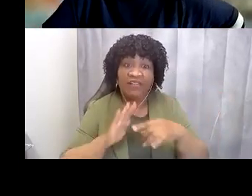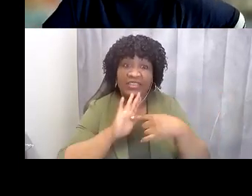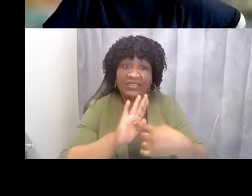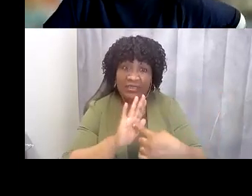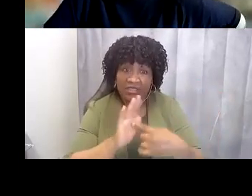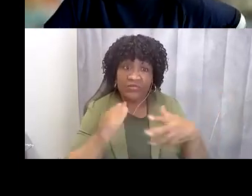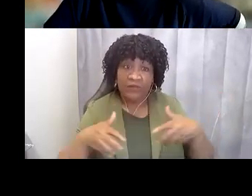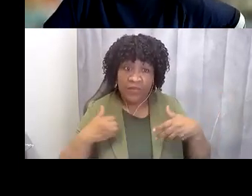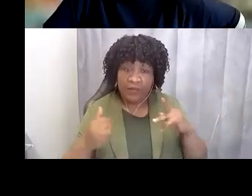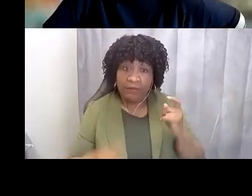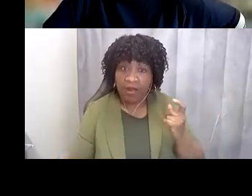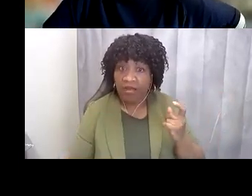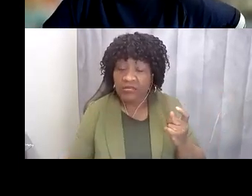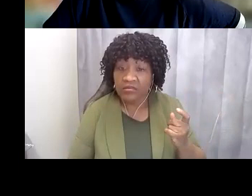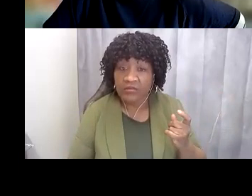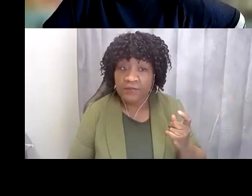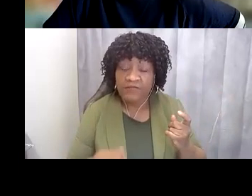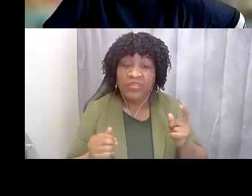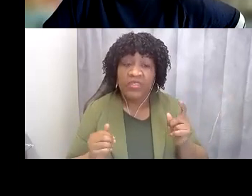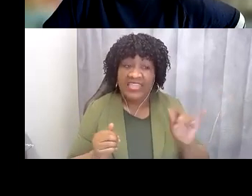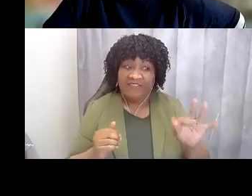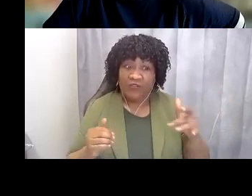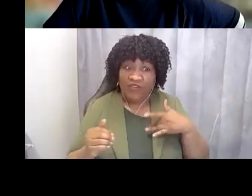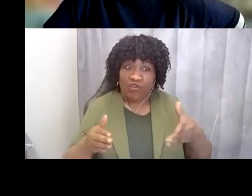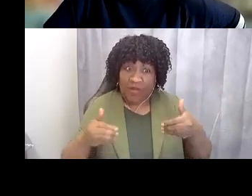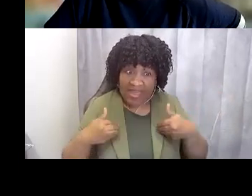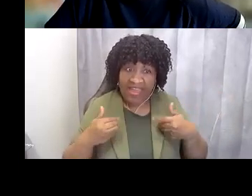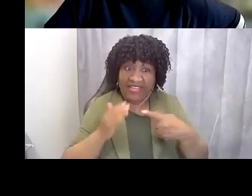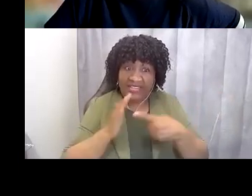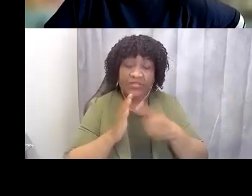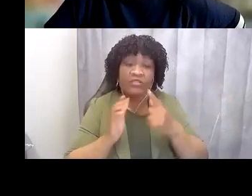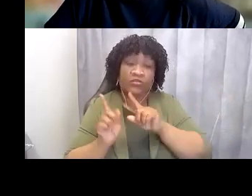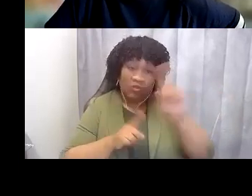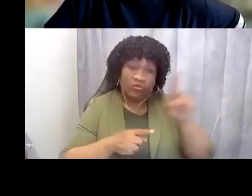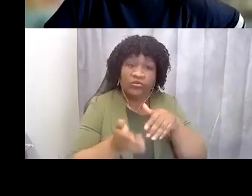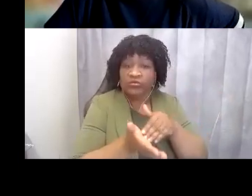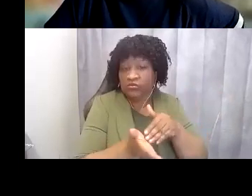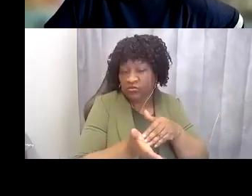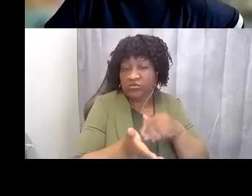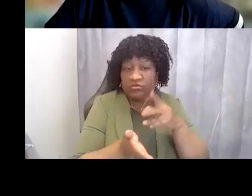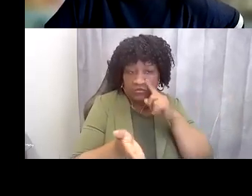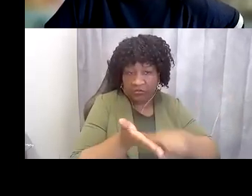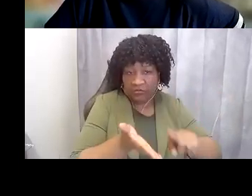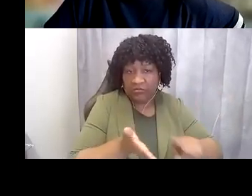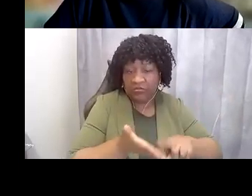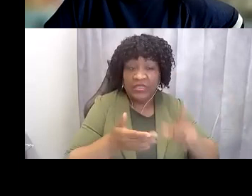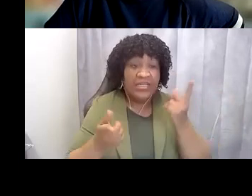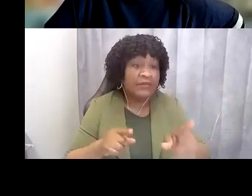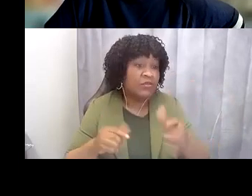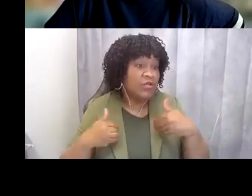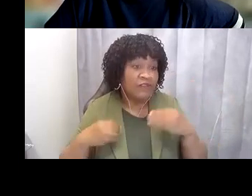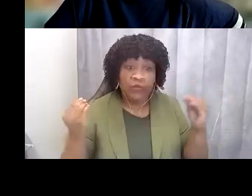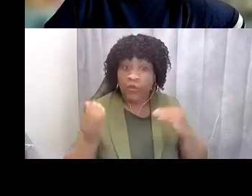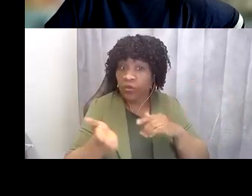of monkeypox should be evaluated by a healthcare provider. And again, if you don't have a healthcare